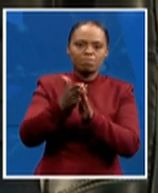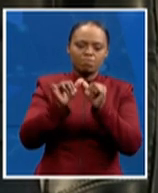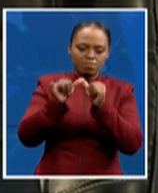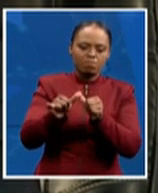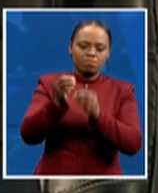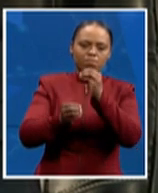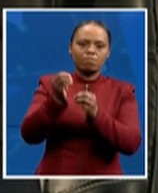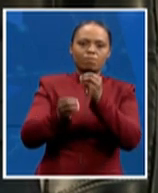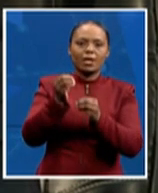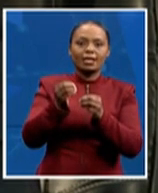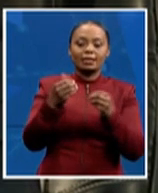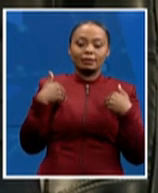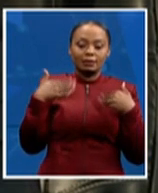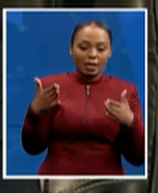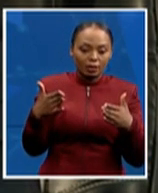facility will create